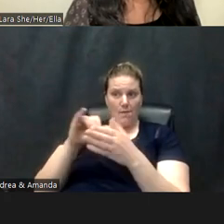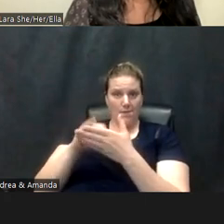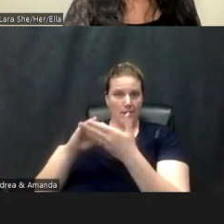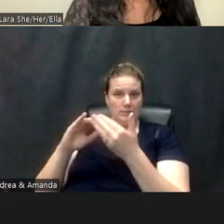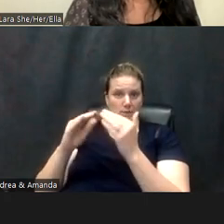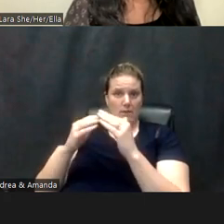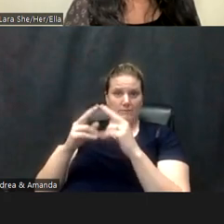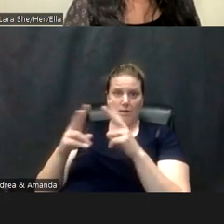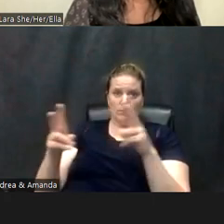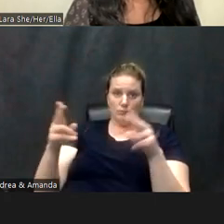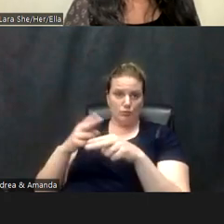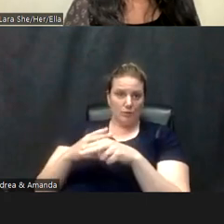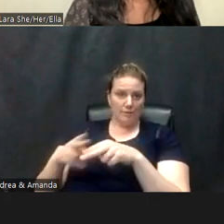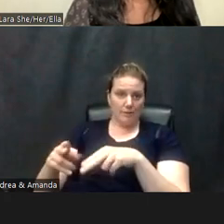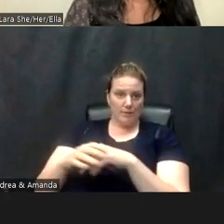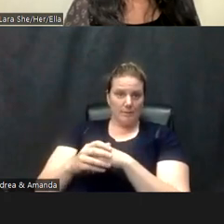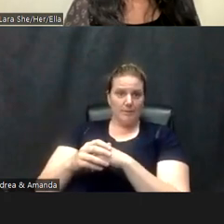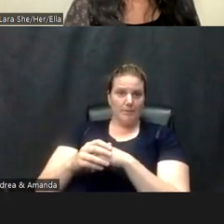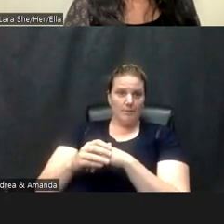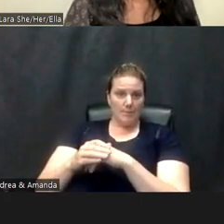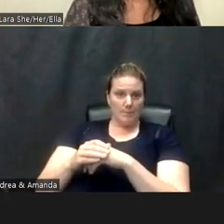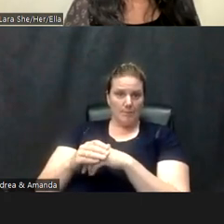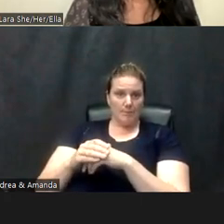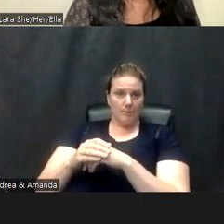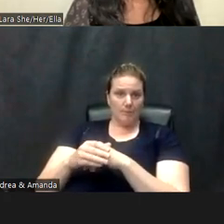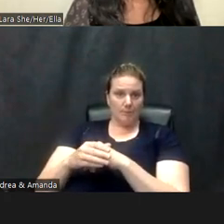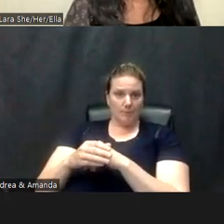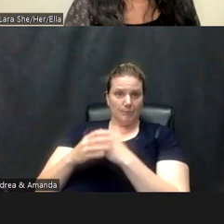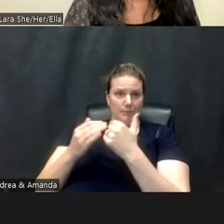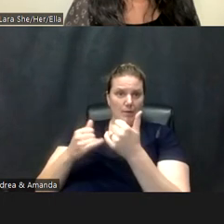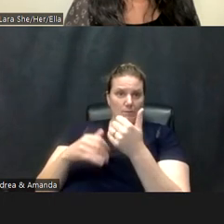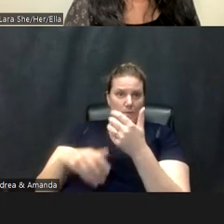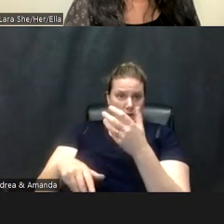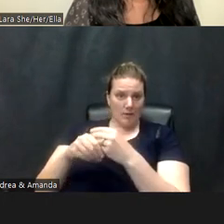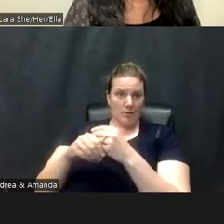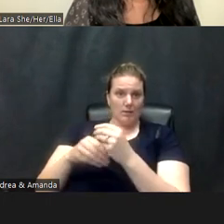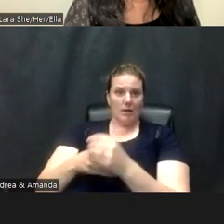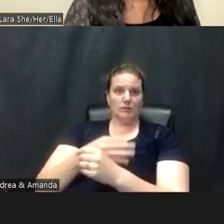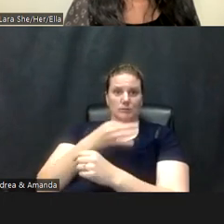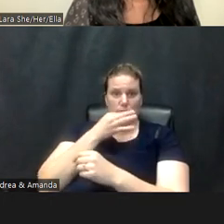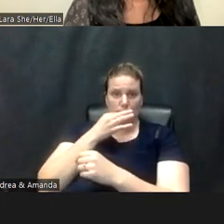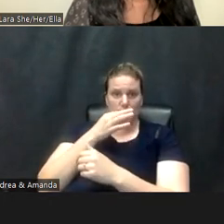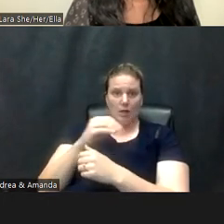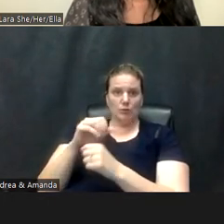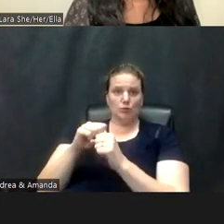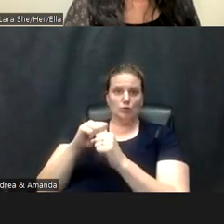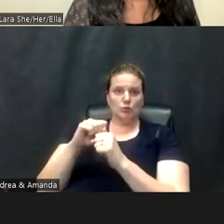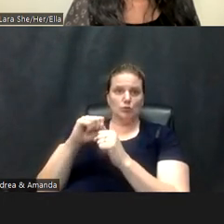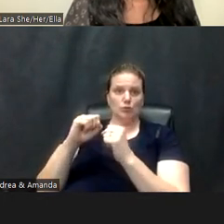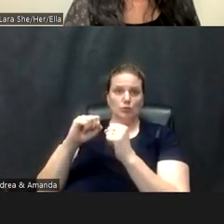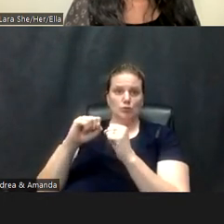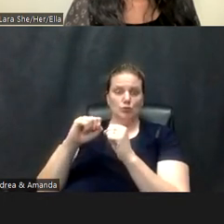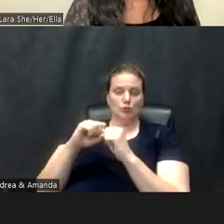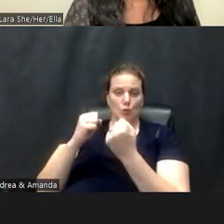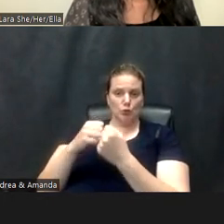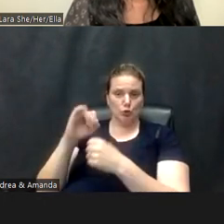very briefly, and now we're gonna add on experts and social justice movement. I mean,